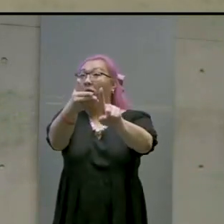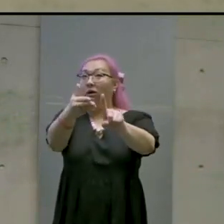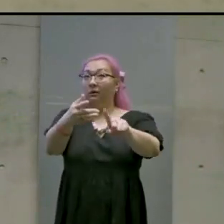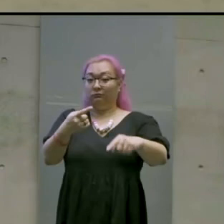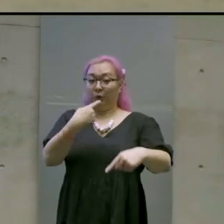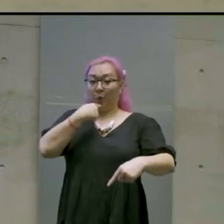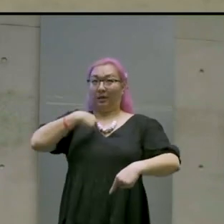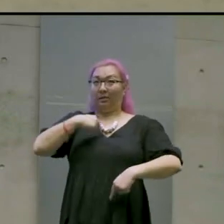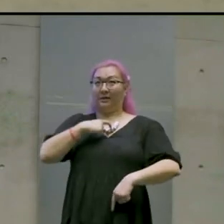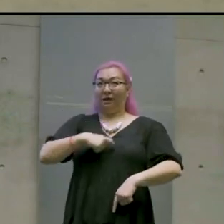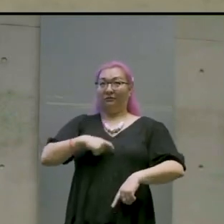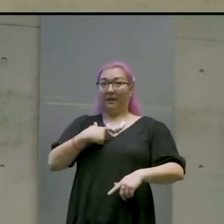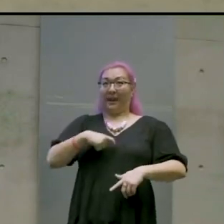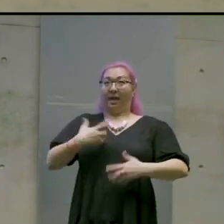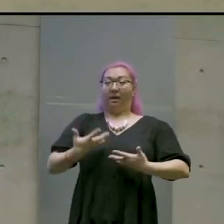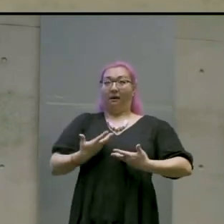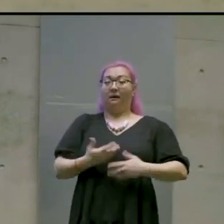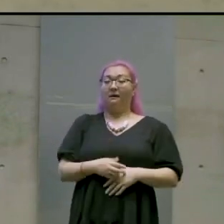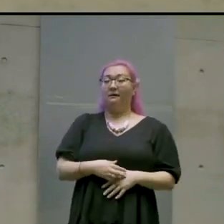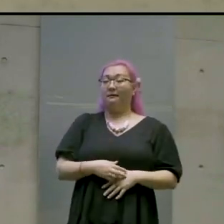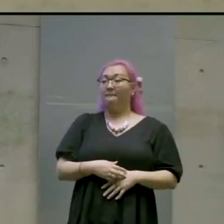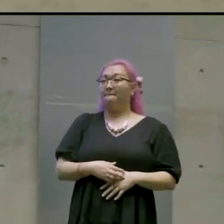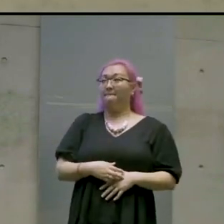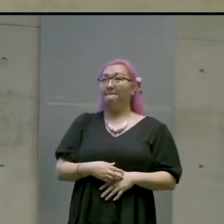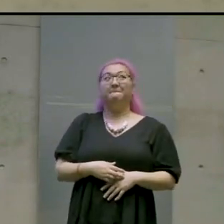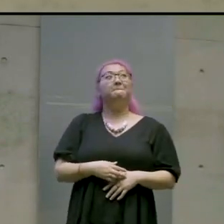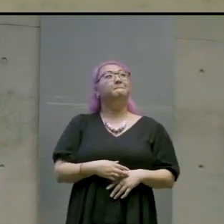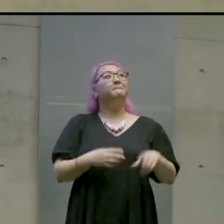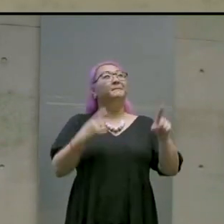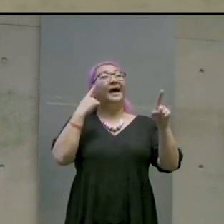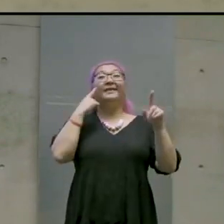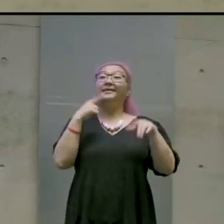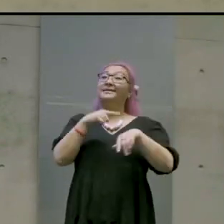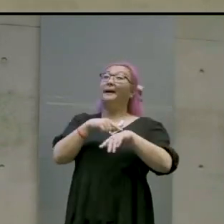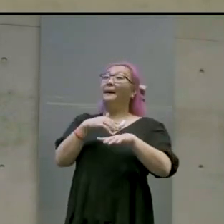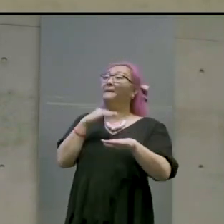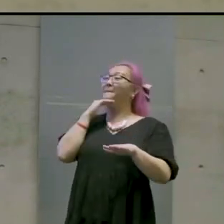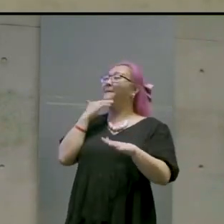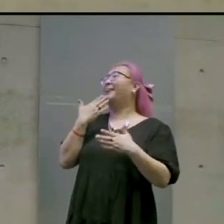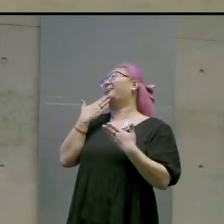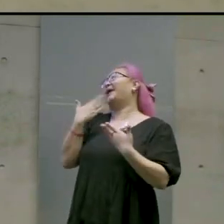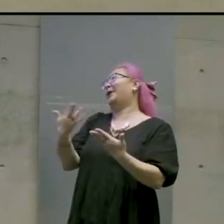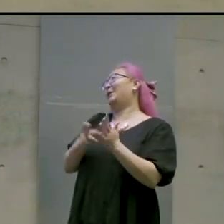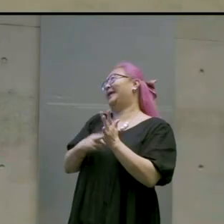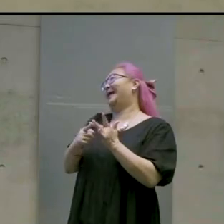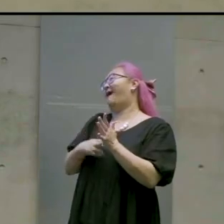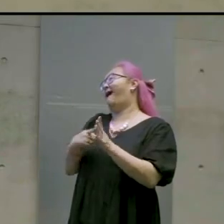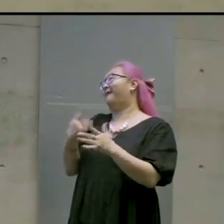I think that's all the time we have. Thank you very much, Nina.